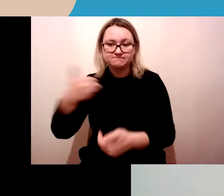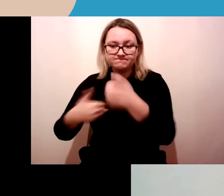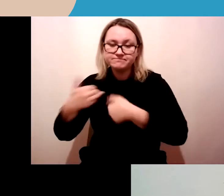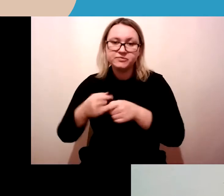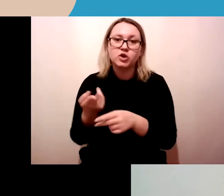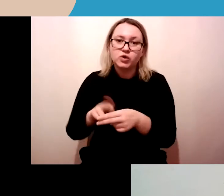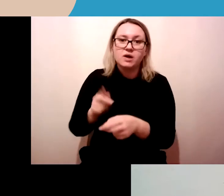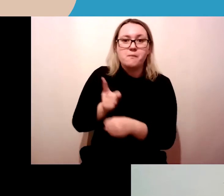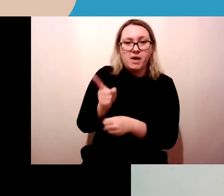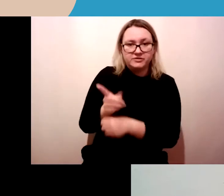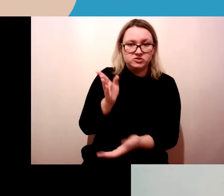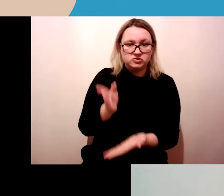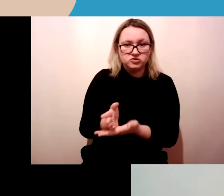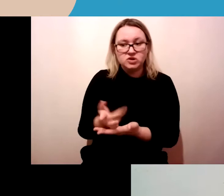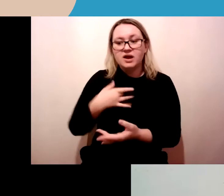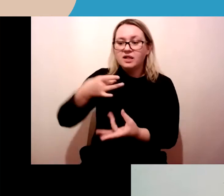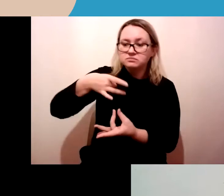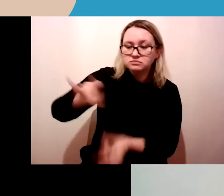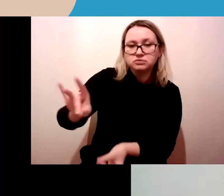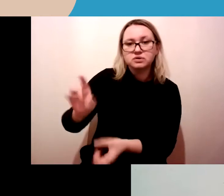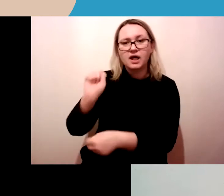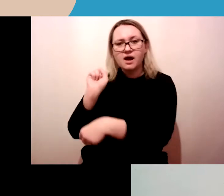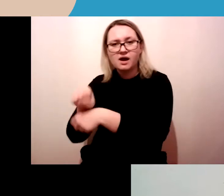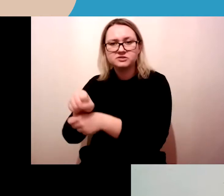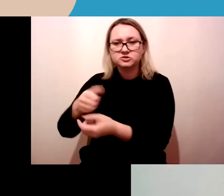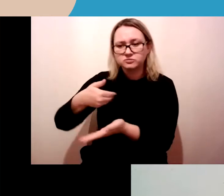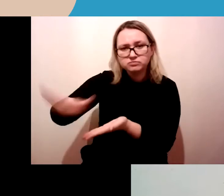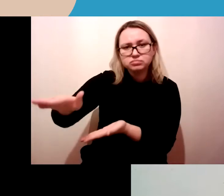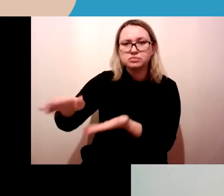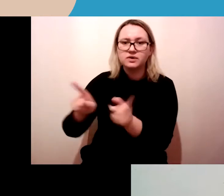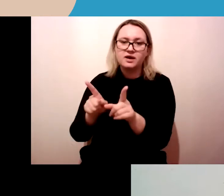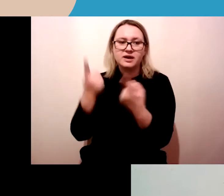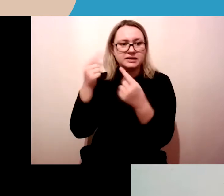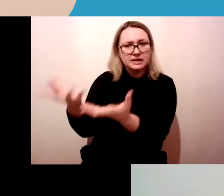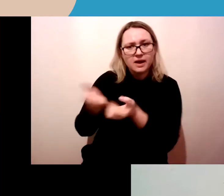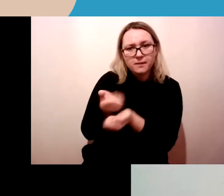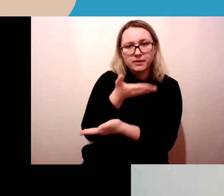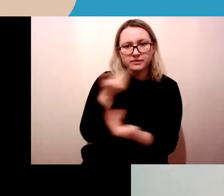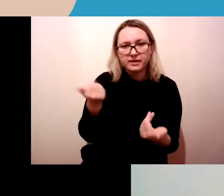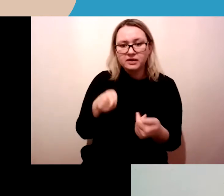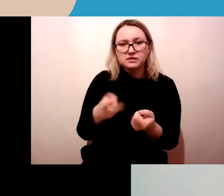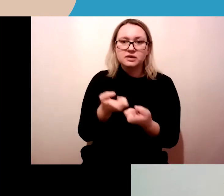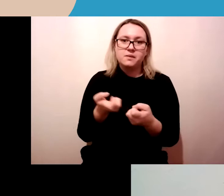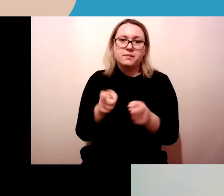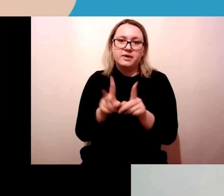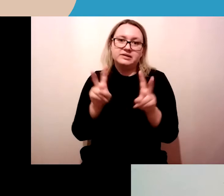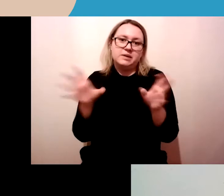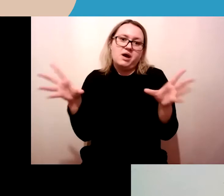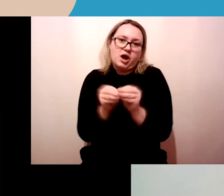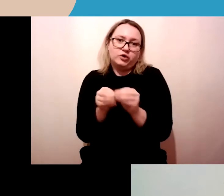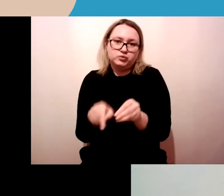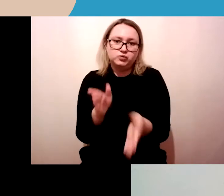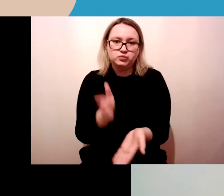So, well, it does make sense to say that bullying is related